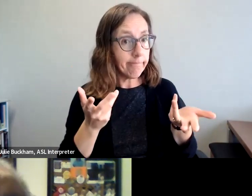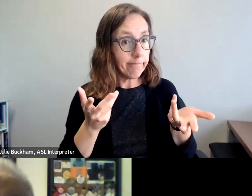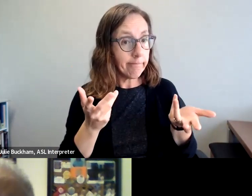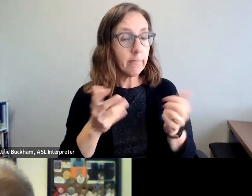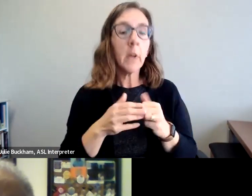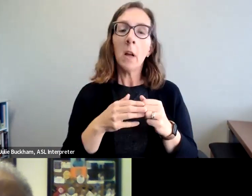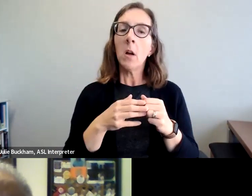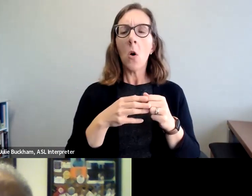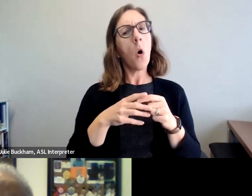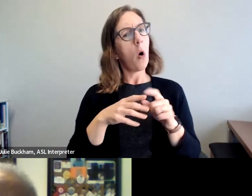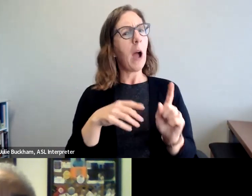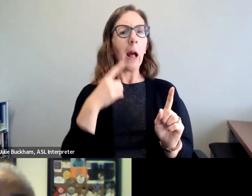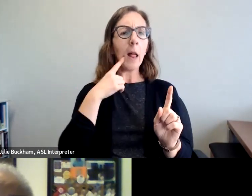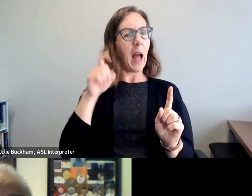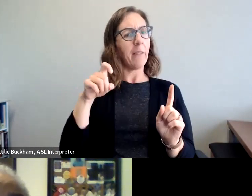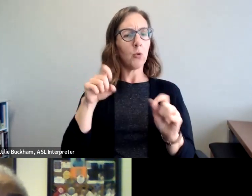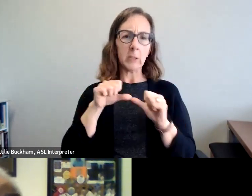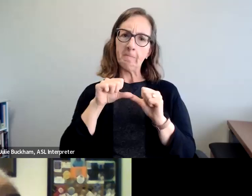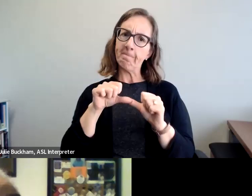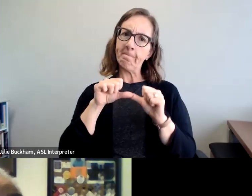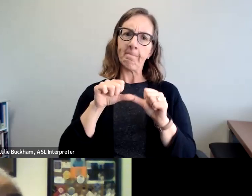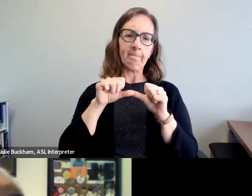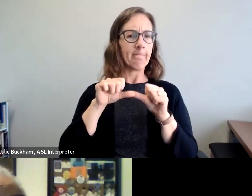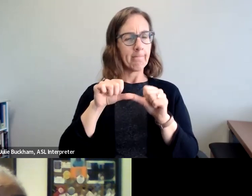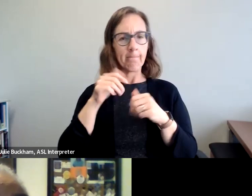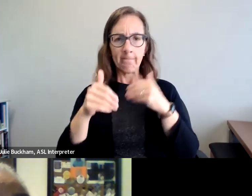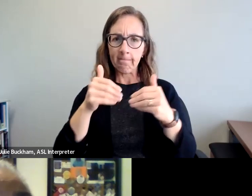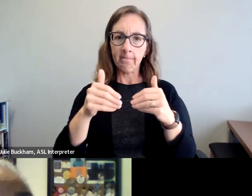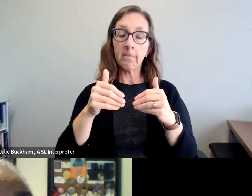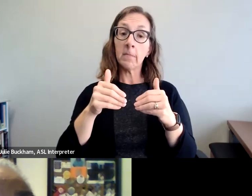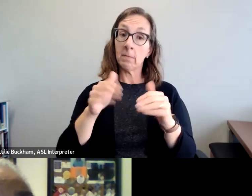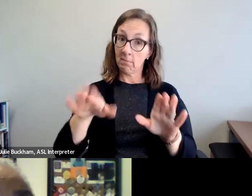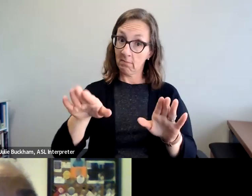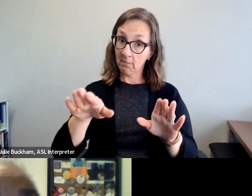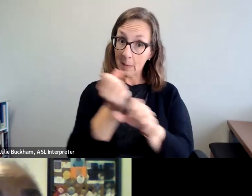we just have to keep moving, especially now. We got to make sure that we vote.